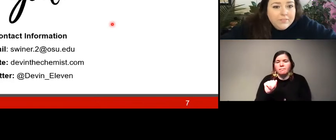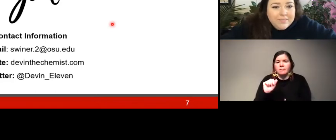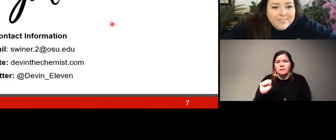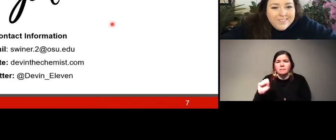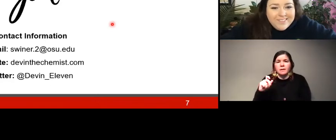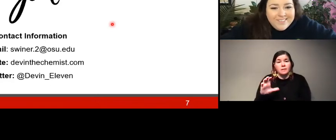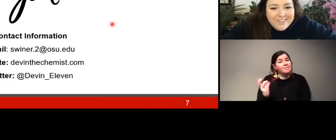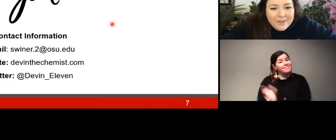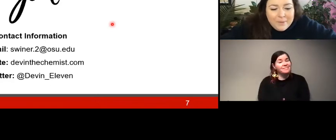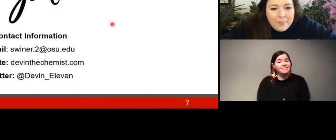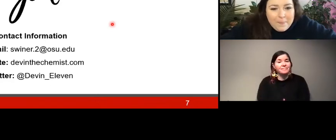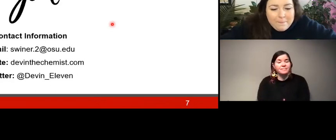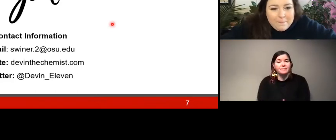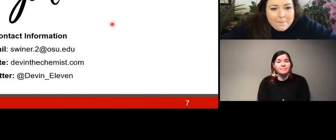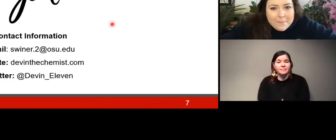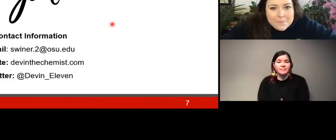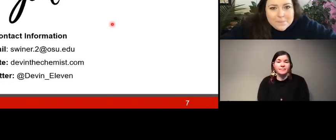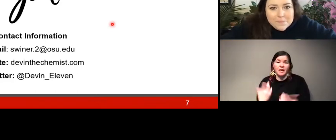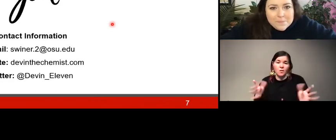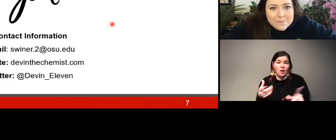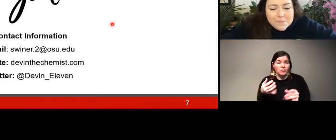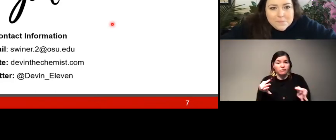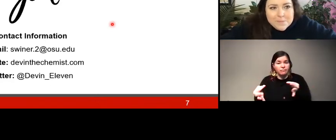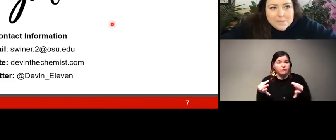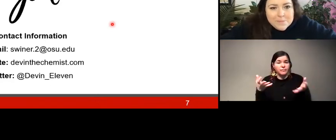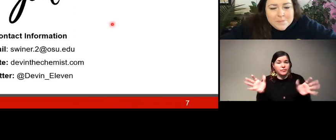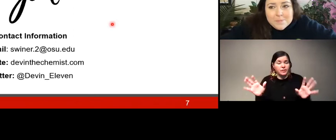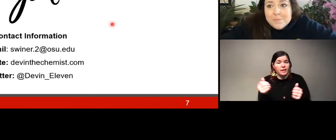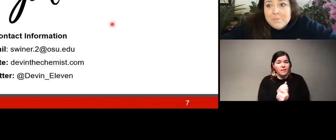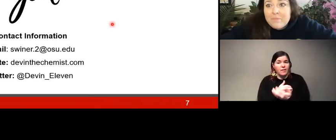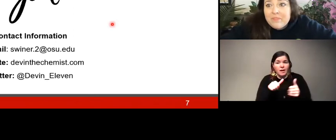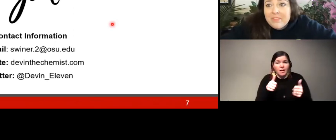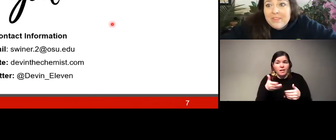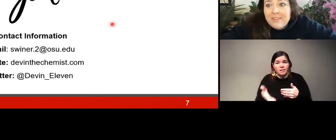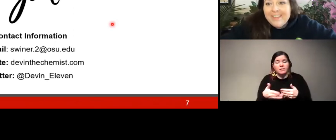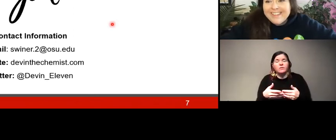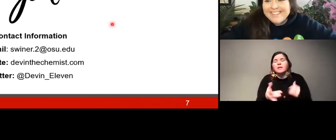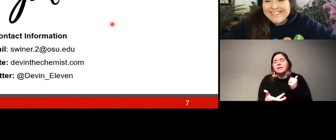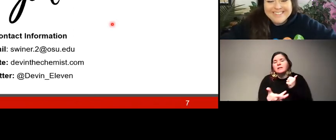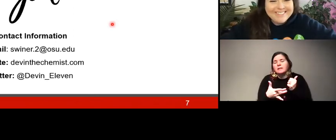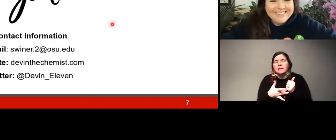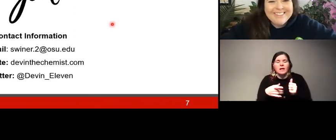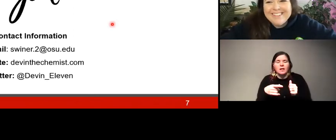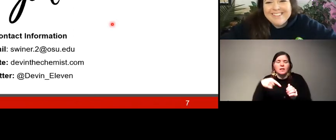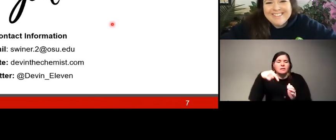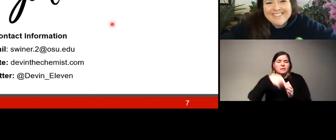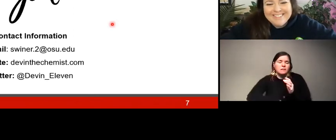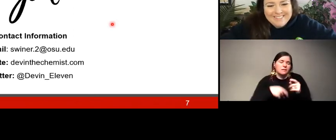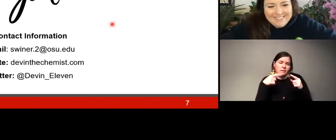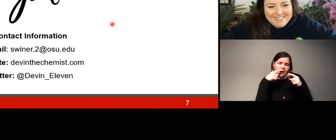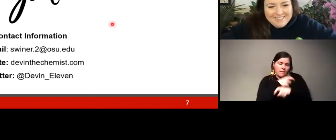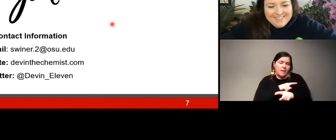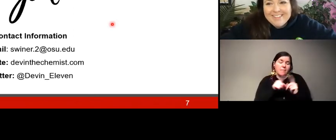So yeah, so that is all I wanted to tell you all about that. Everything else for this project is super technical, but I would much rather answer any of your